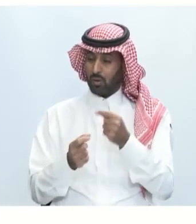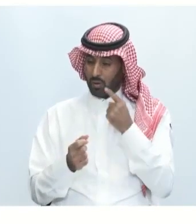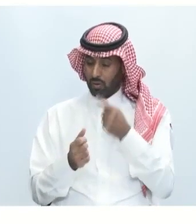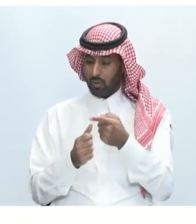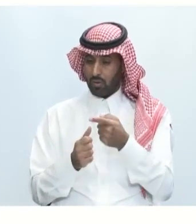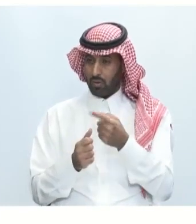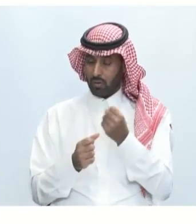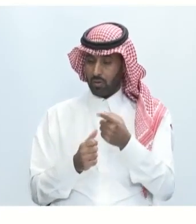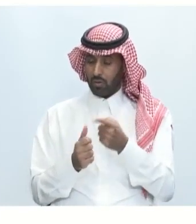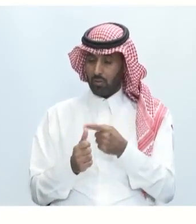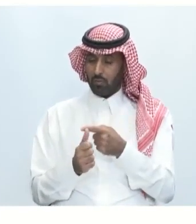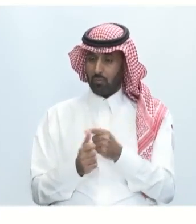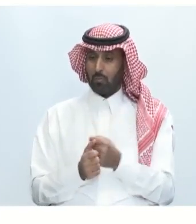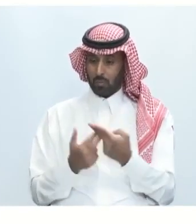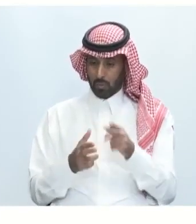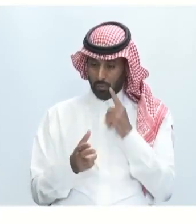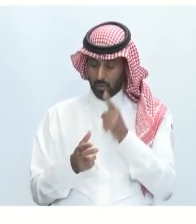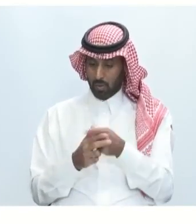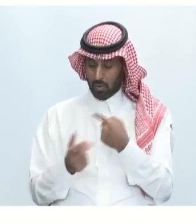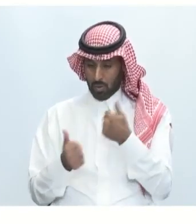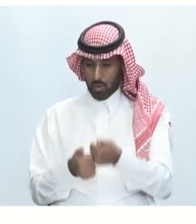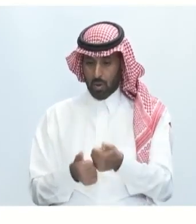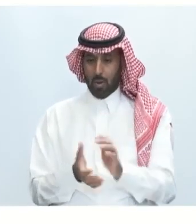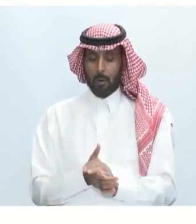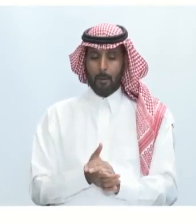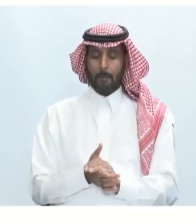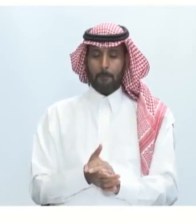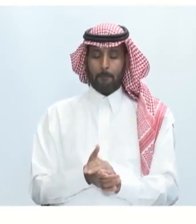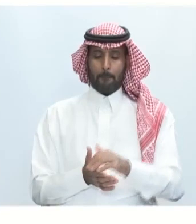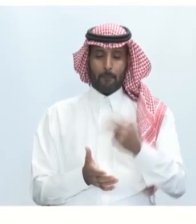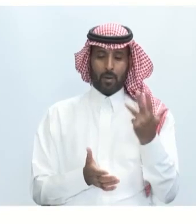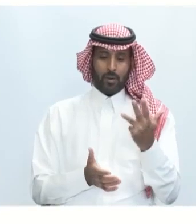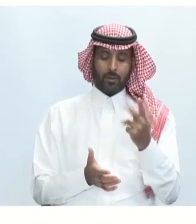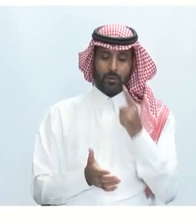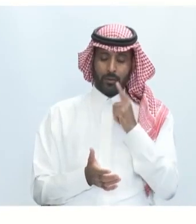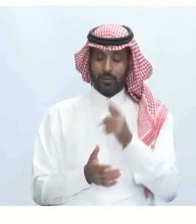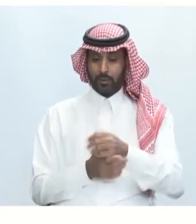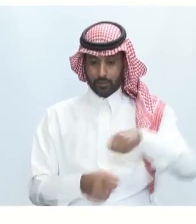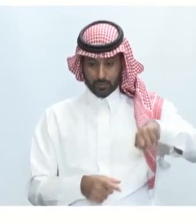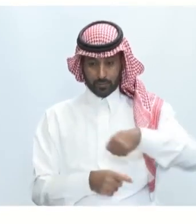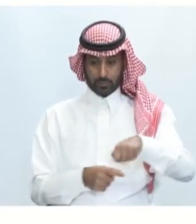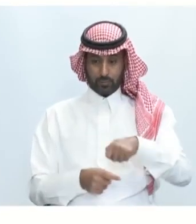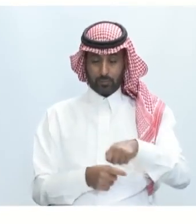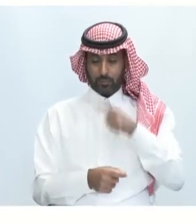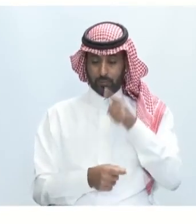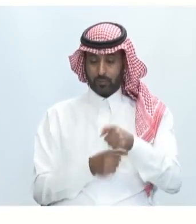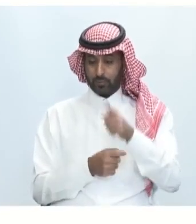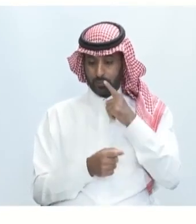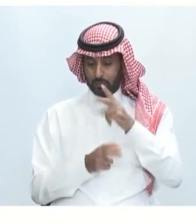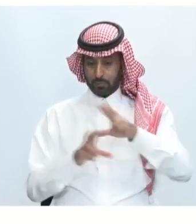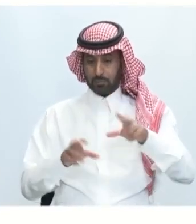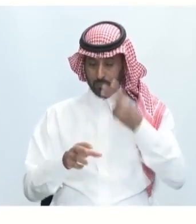can say the host offered another chance to the contestant. And number eight, the chef made the